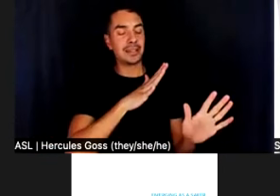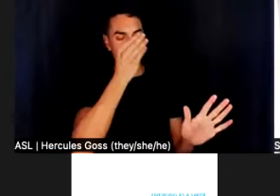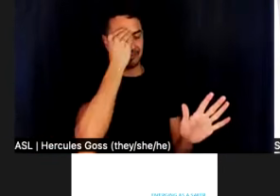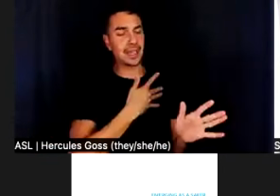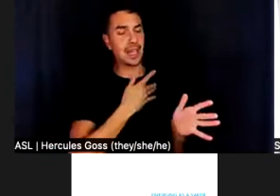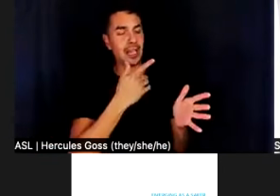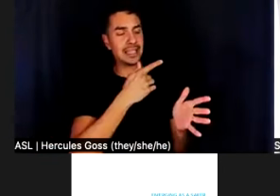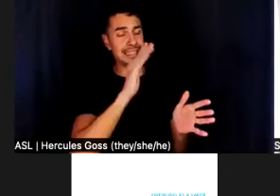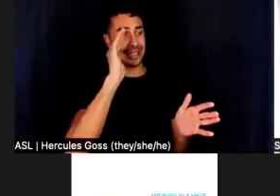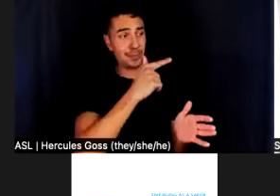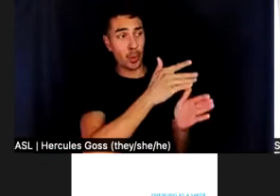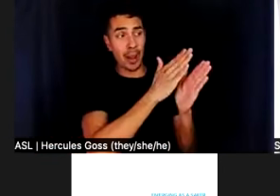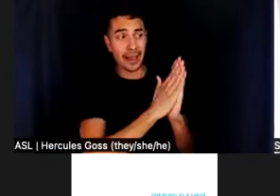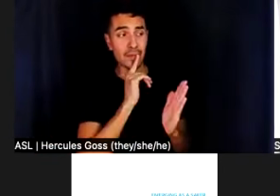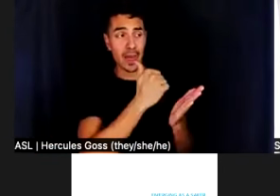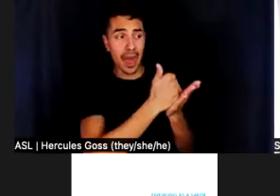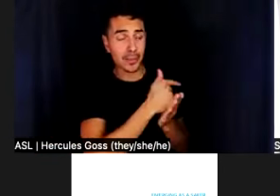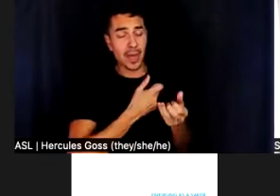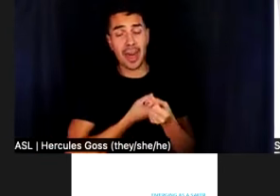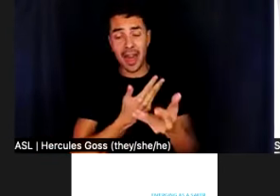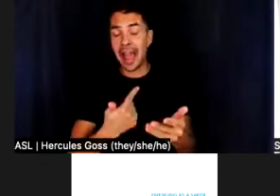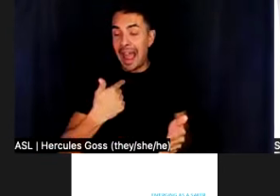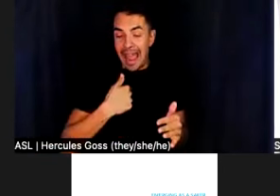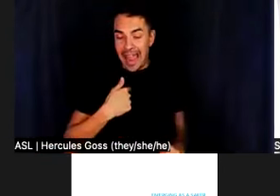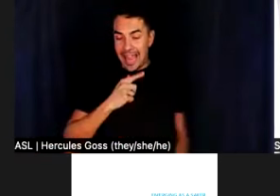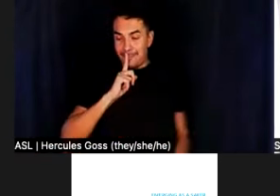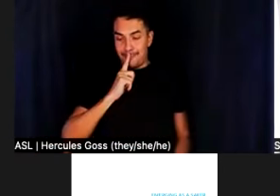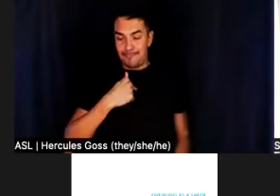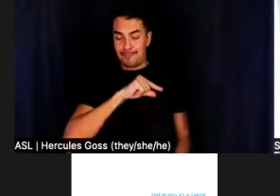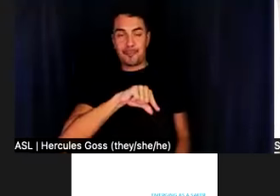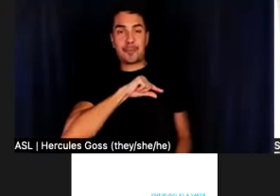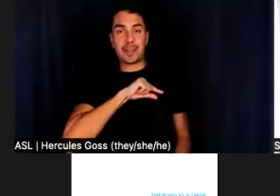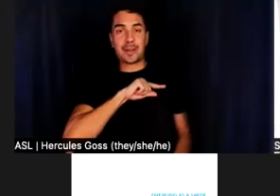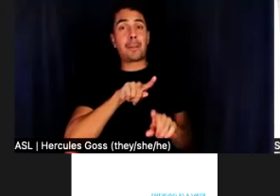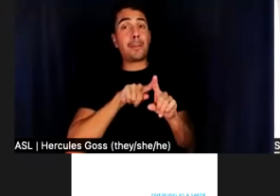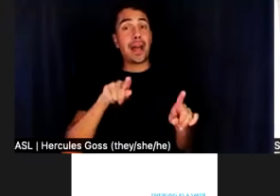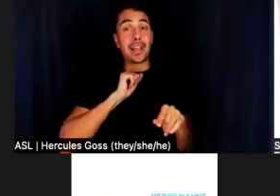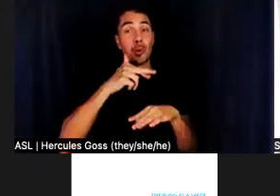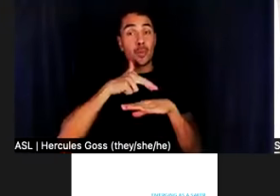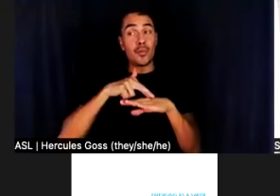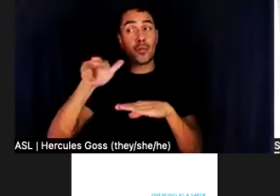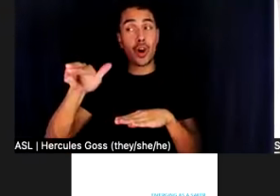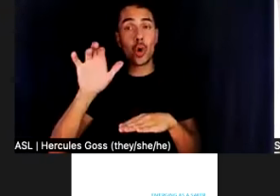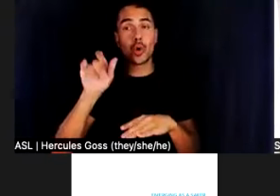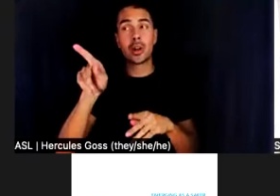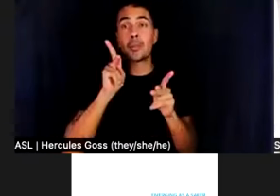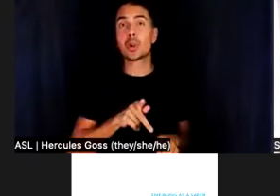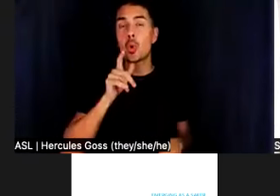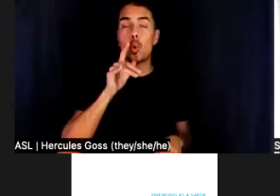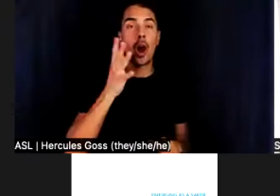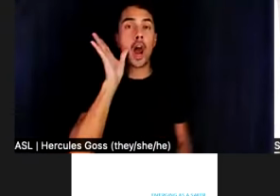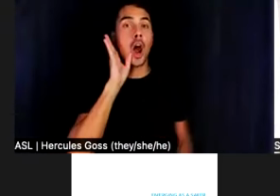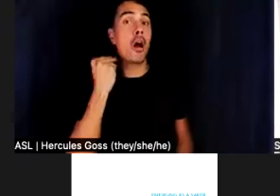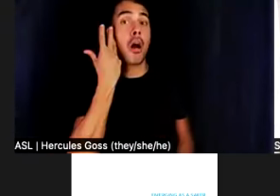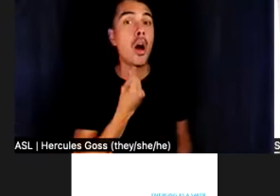it sounds like you're asking for this. I can't do that. I'm not qualified to do that, but like, let's get on the phone with someone who can, or let's go down and talk